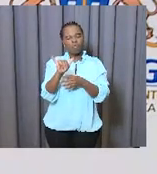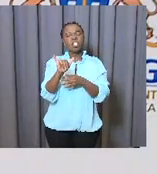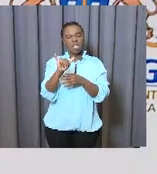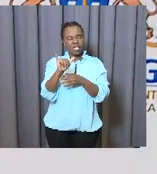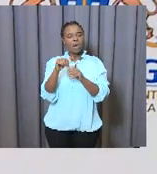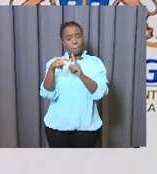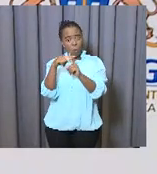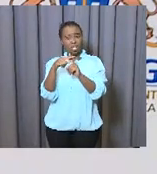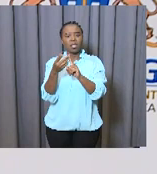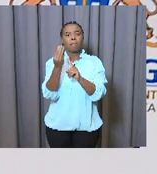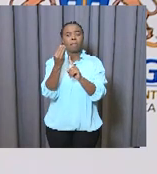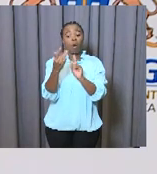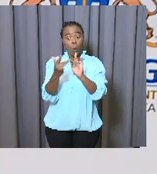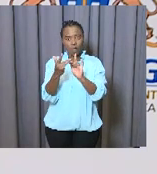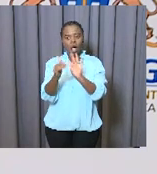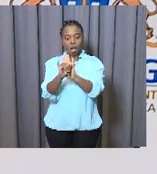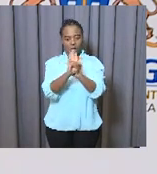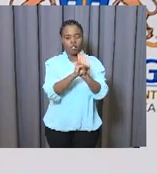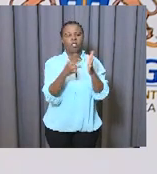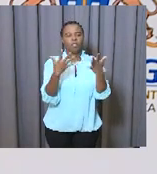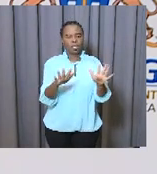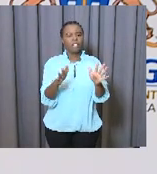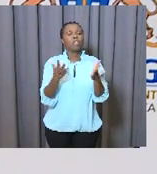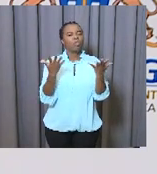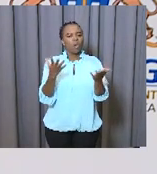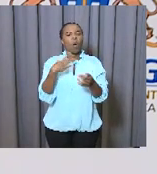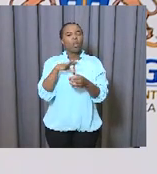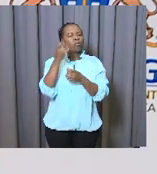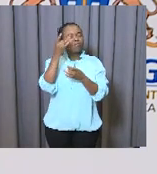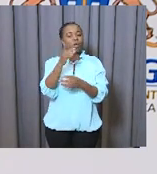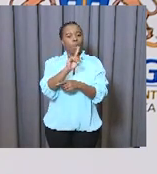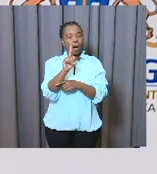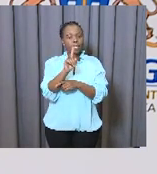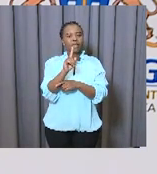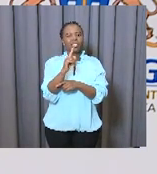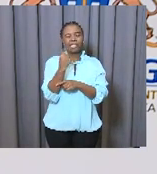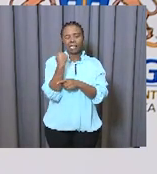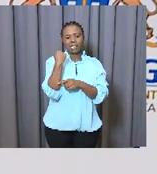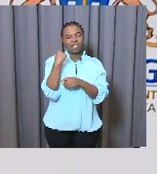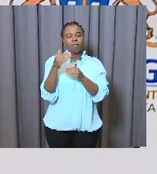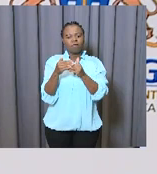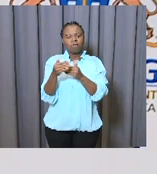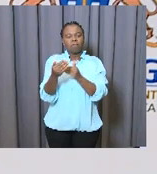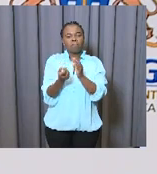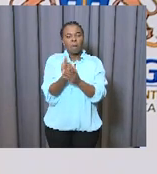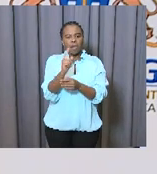their contacts identified. And I want to say also that one of the incidents we picked up in Ivory